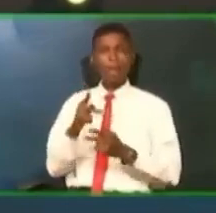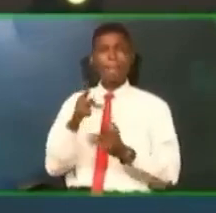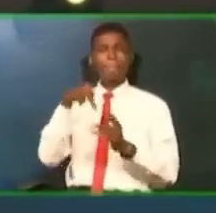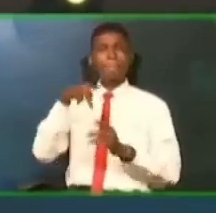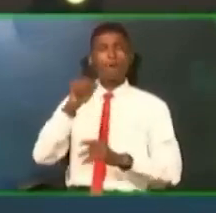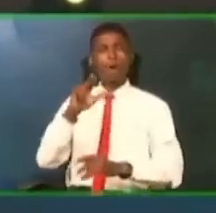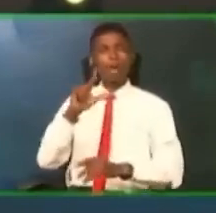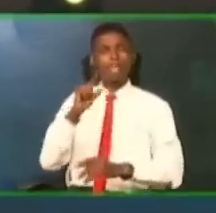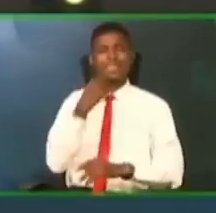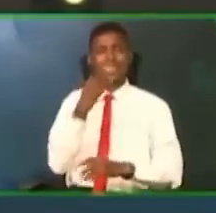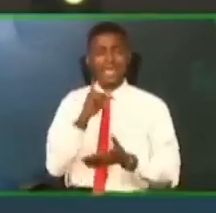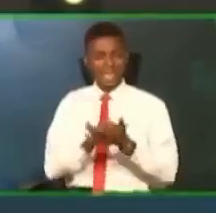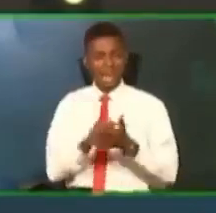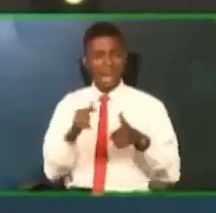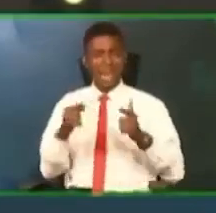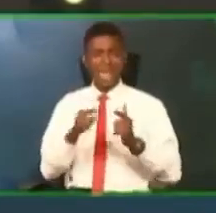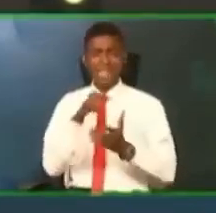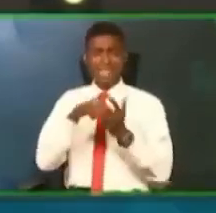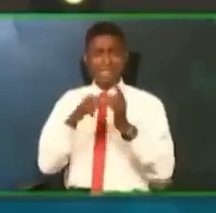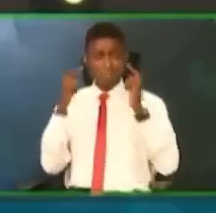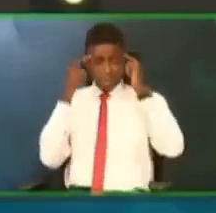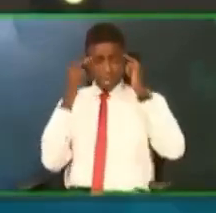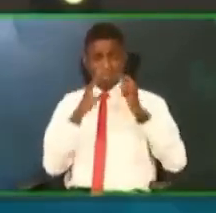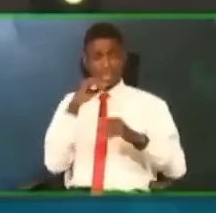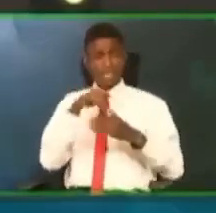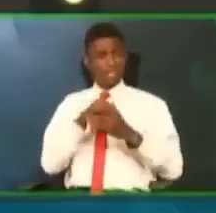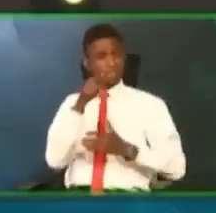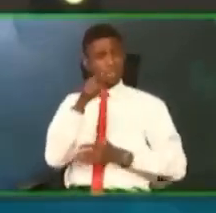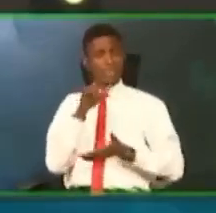was also in Christ Jesus.